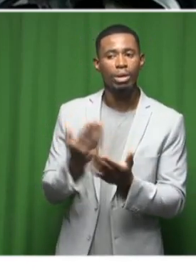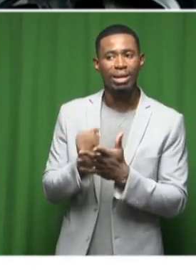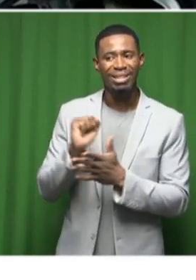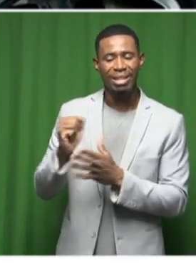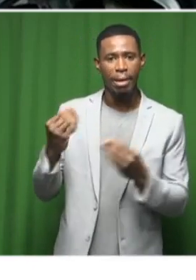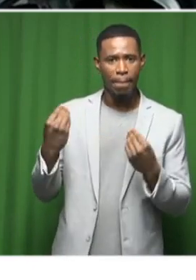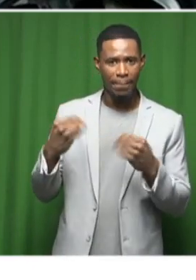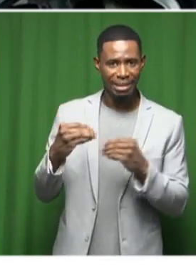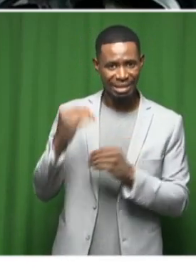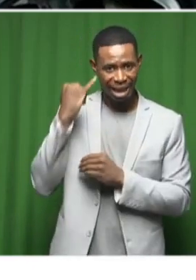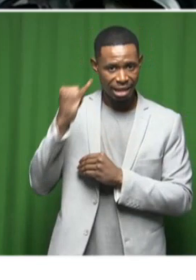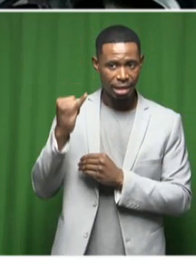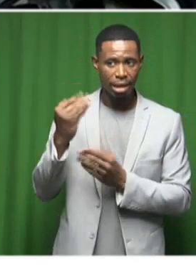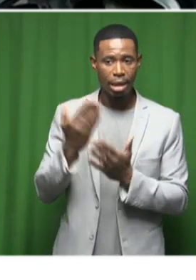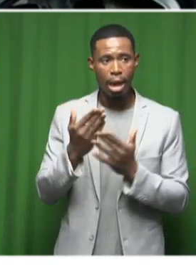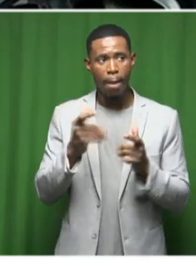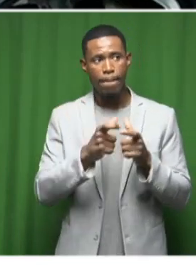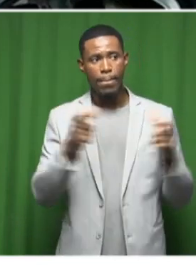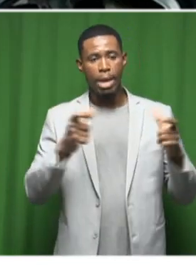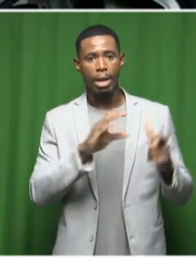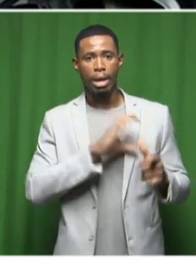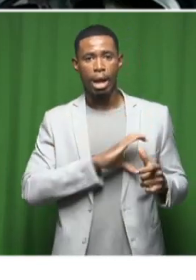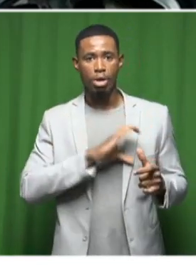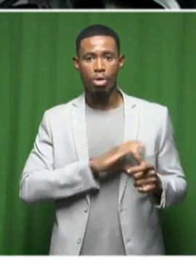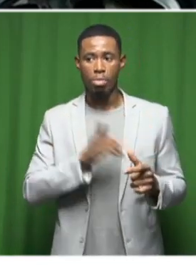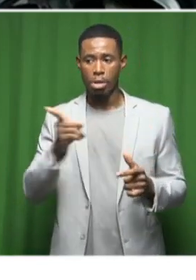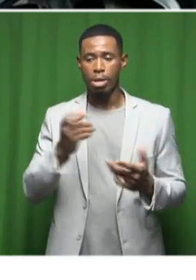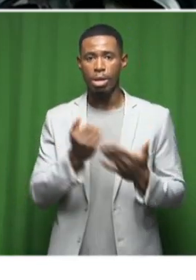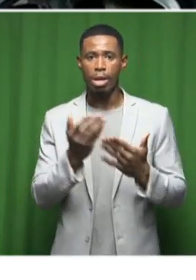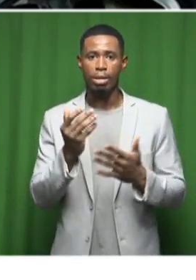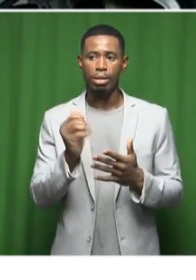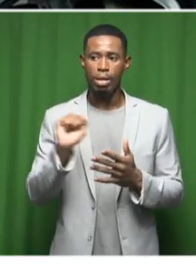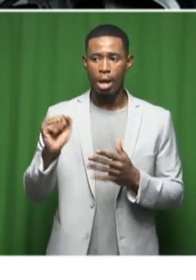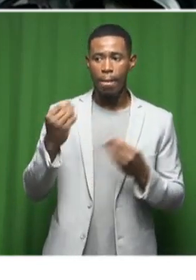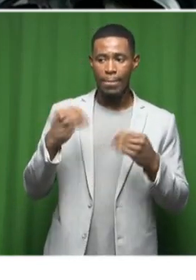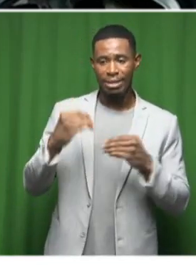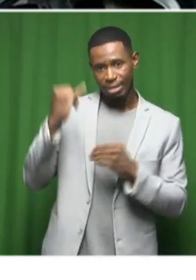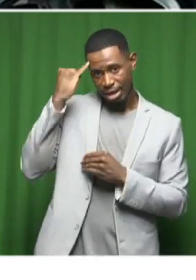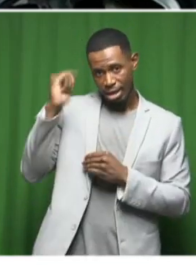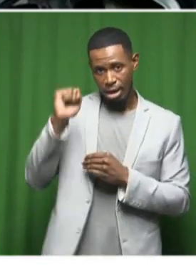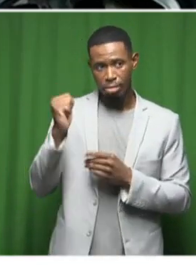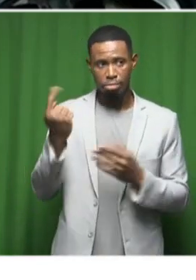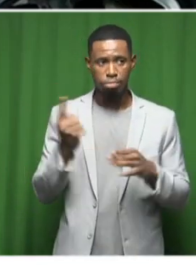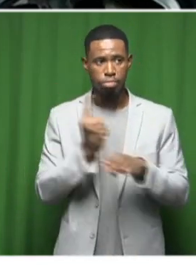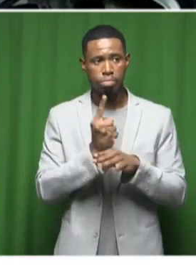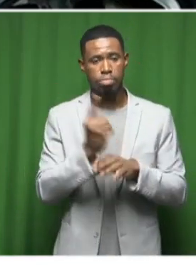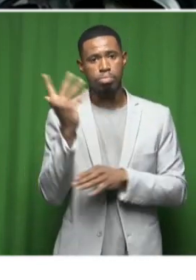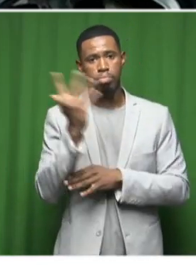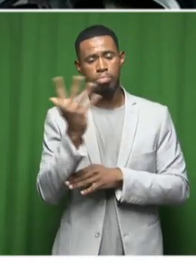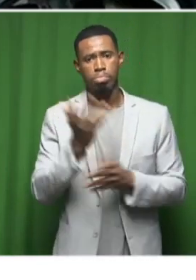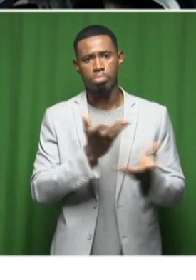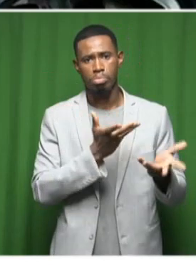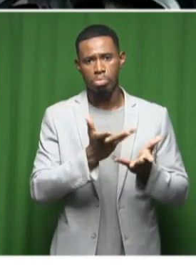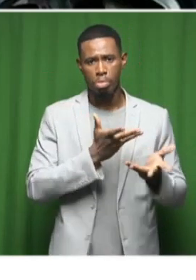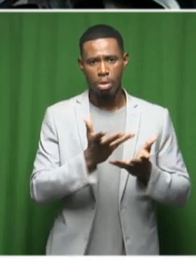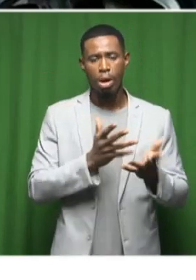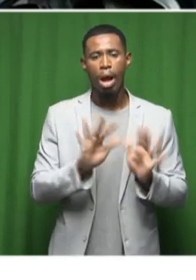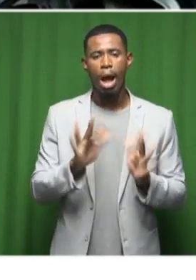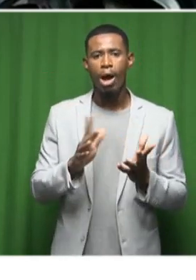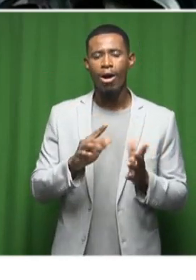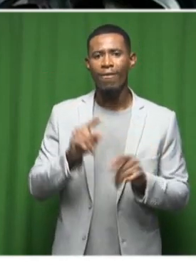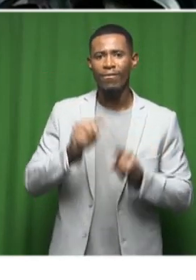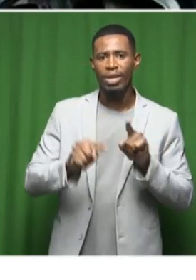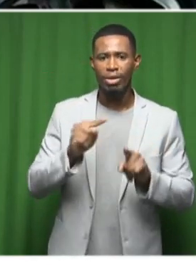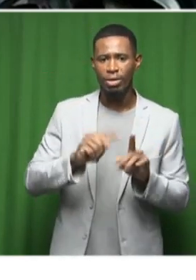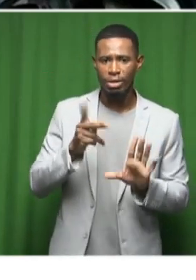to several big customers within that sector. And through participation in various phases of the